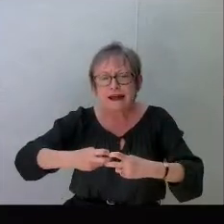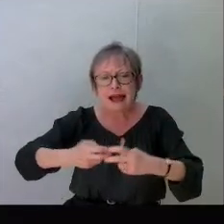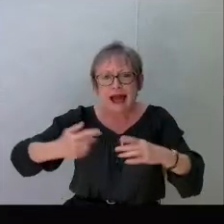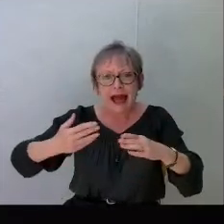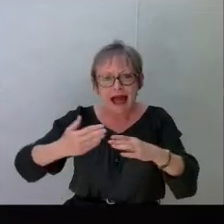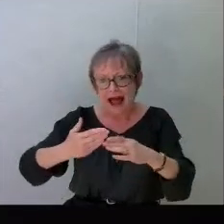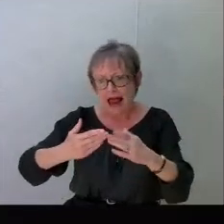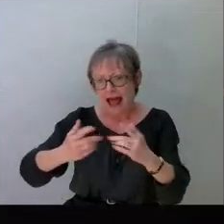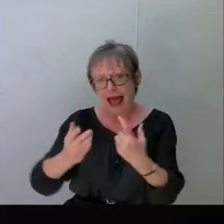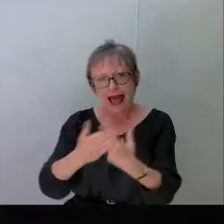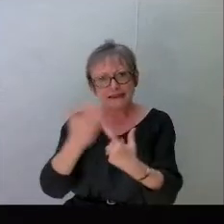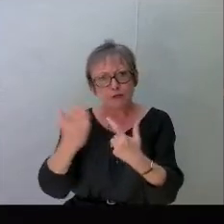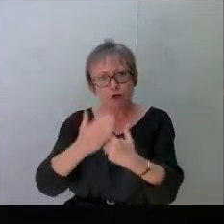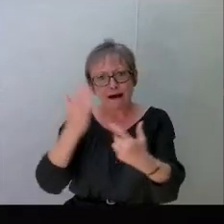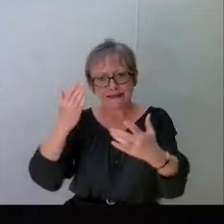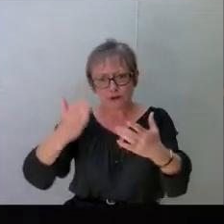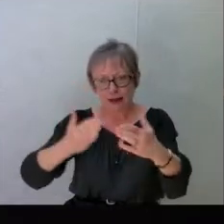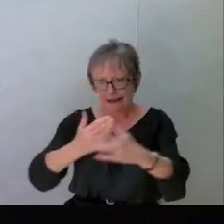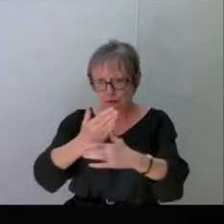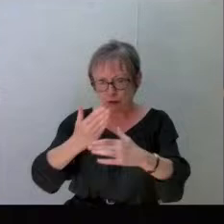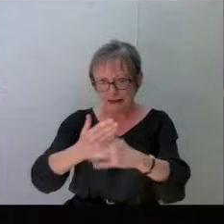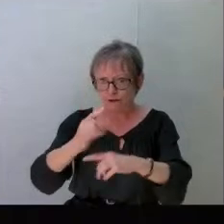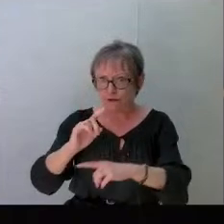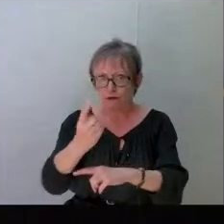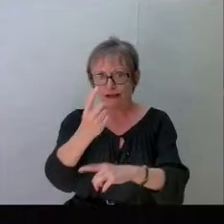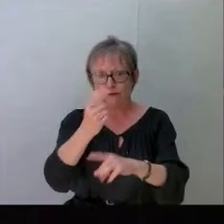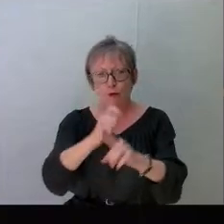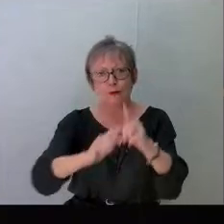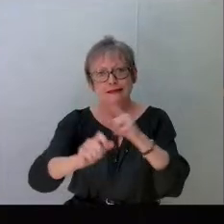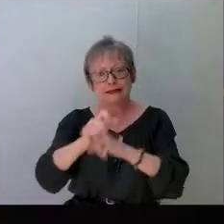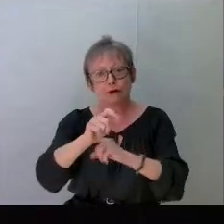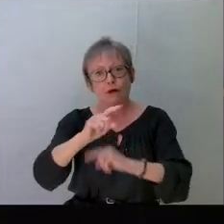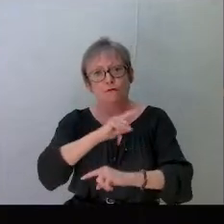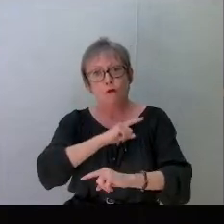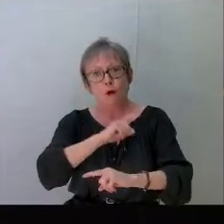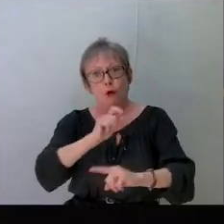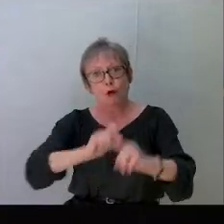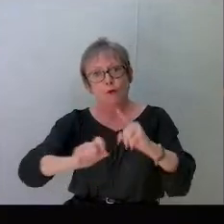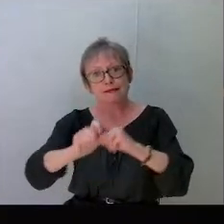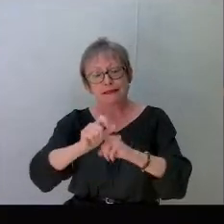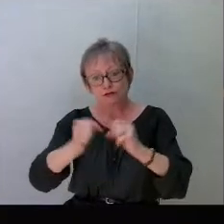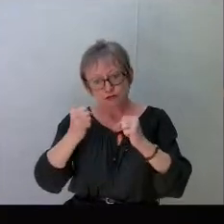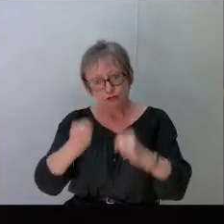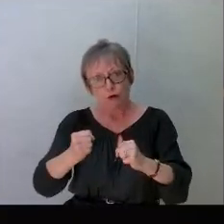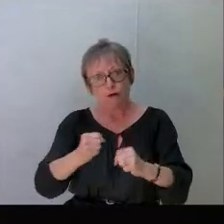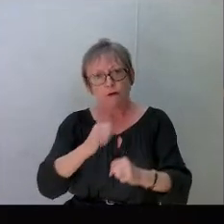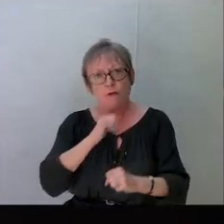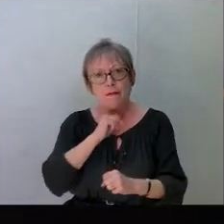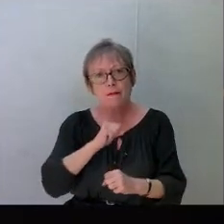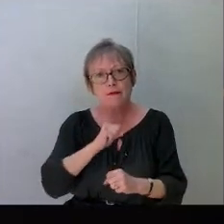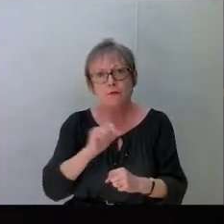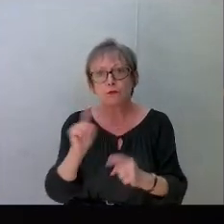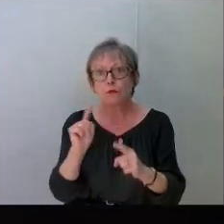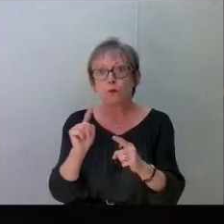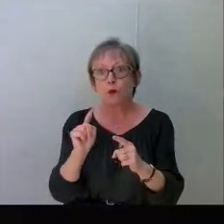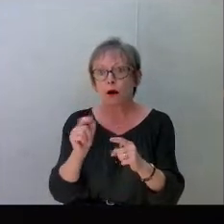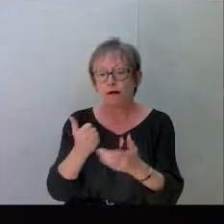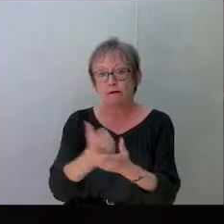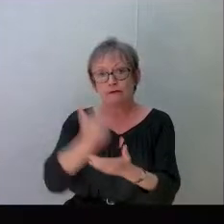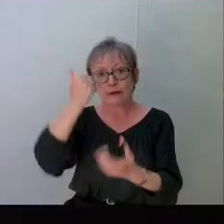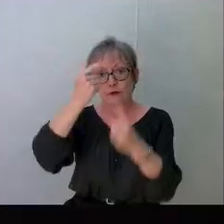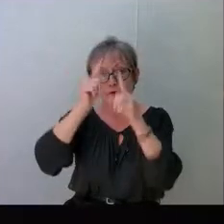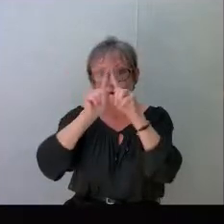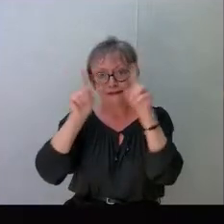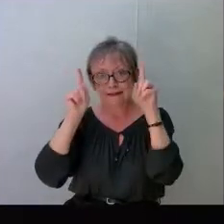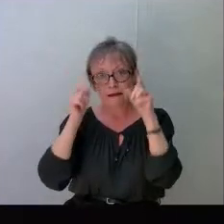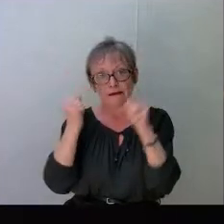and engagement, all with our community, for our community, with a strong commitment to what a great university exists to